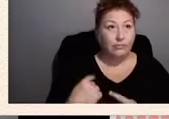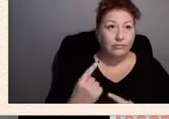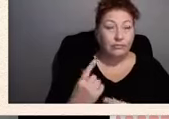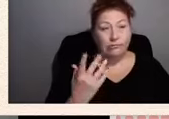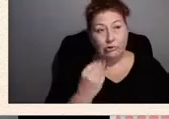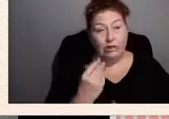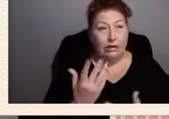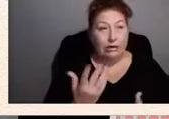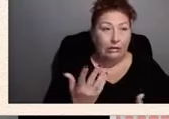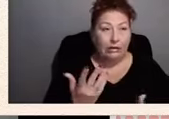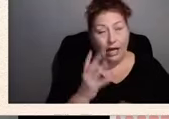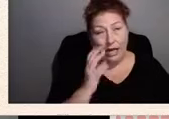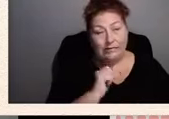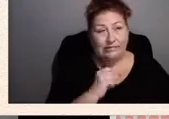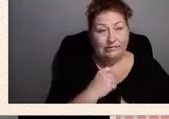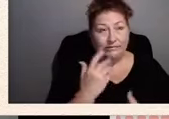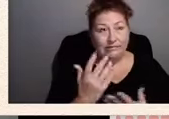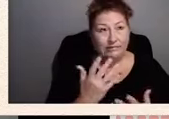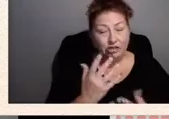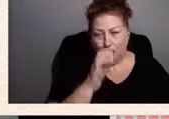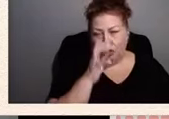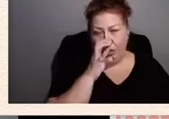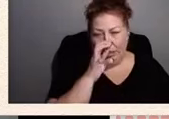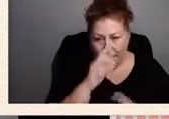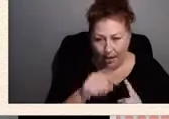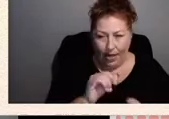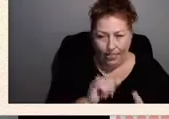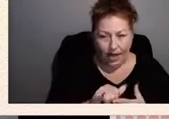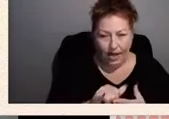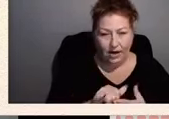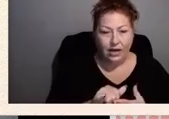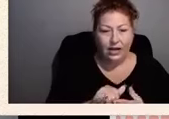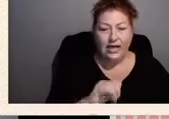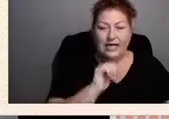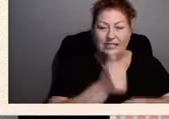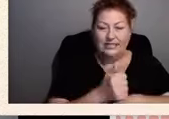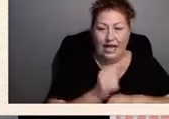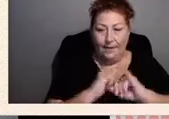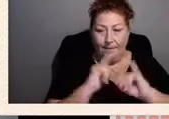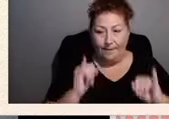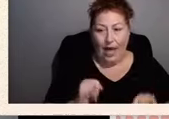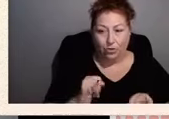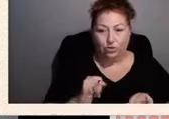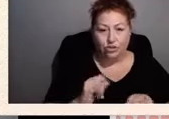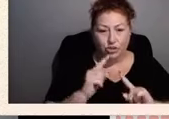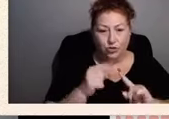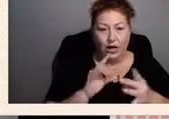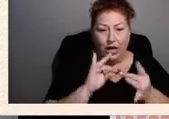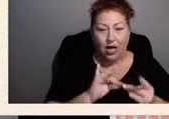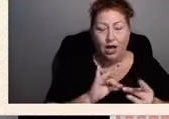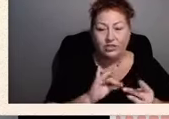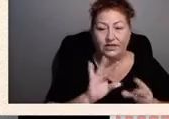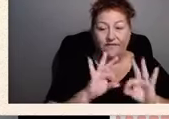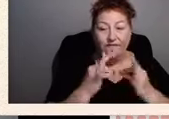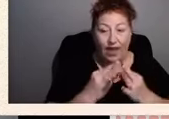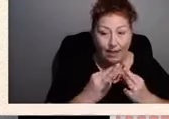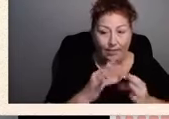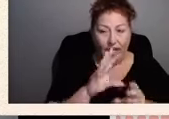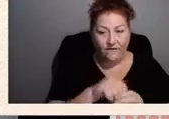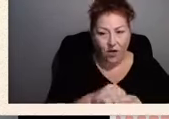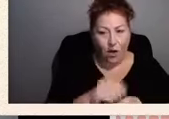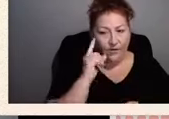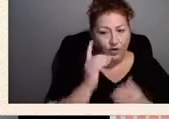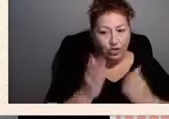I guess, strict about. Setting boundaries when it comes to family involvement in services. Like I said,